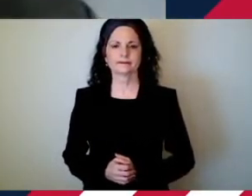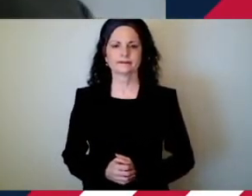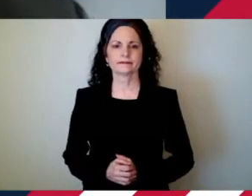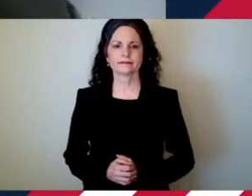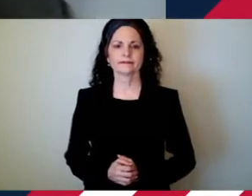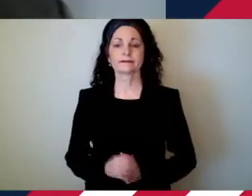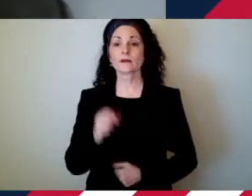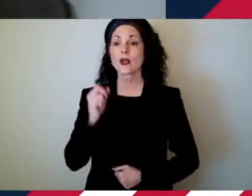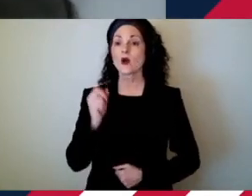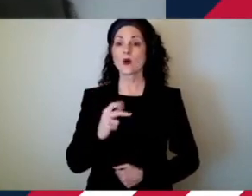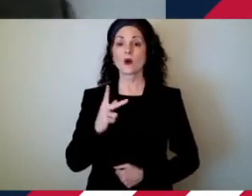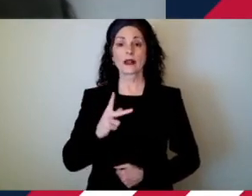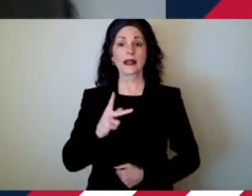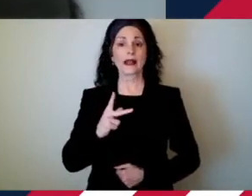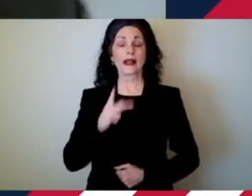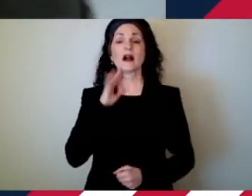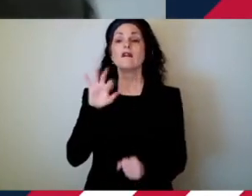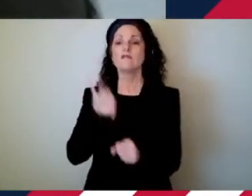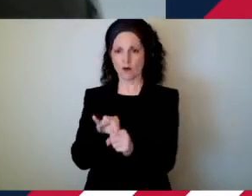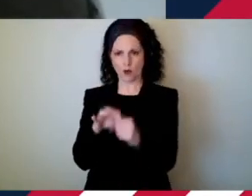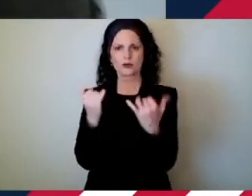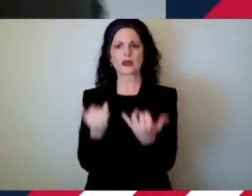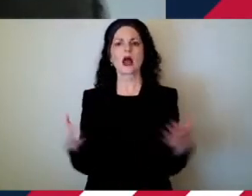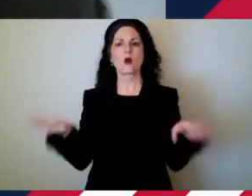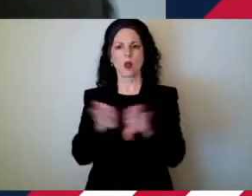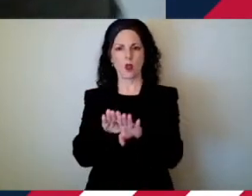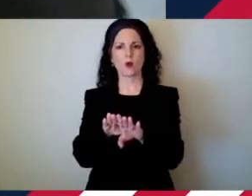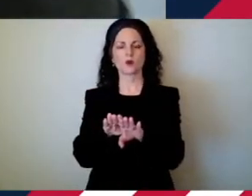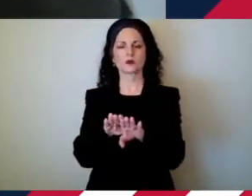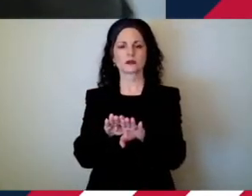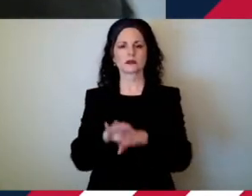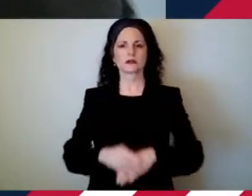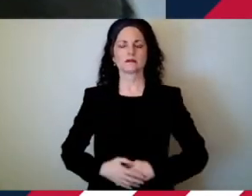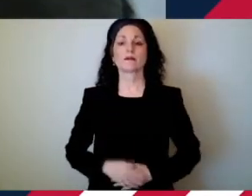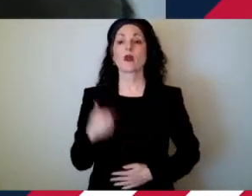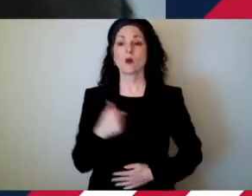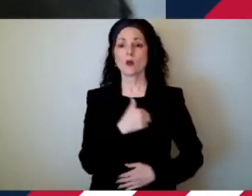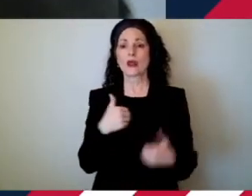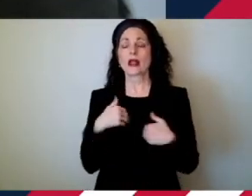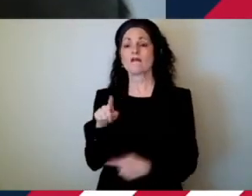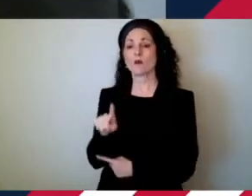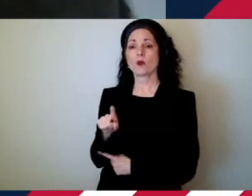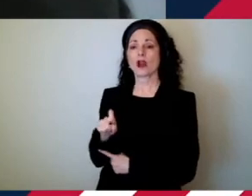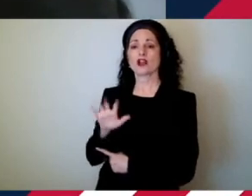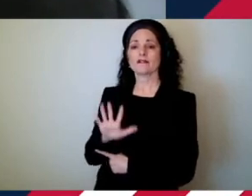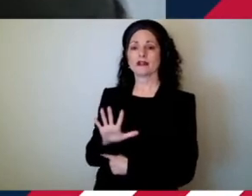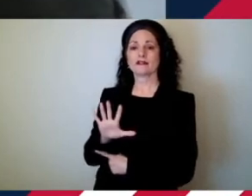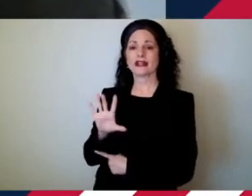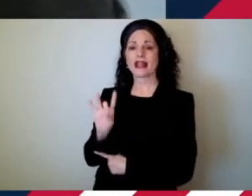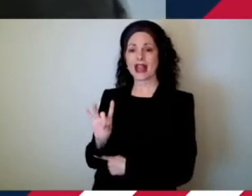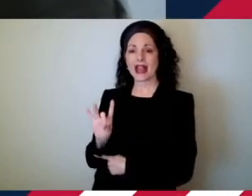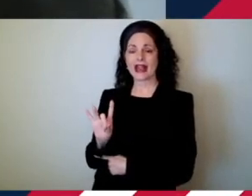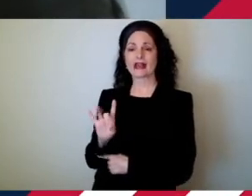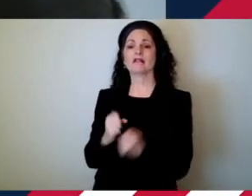Okay, the vote is now closed. We have 158 in favor,